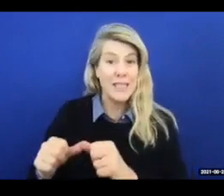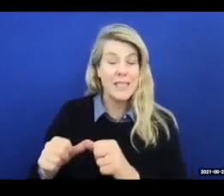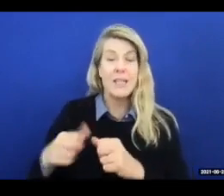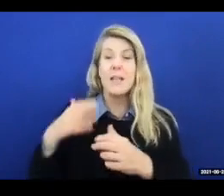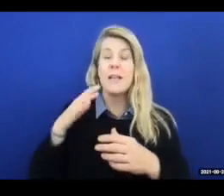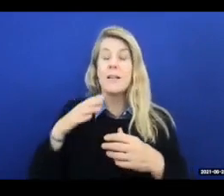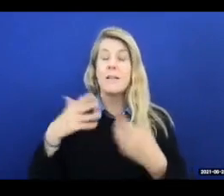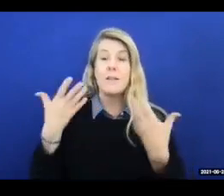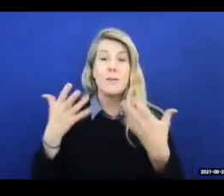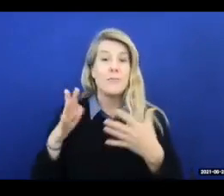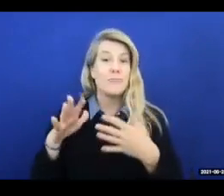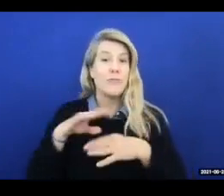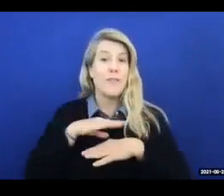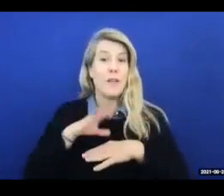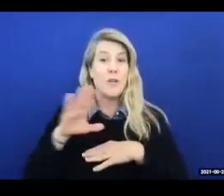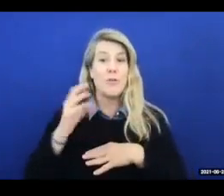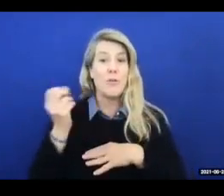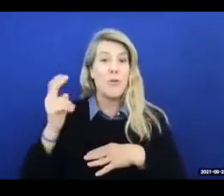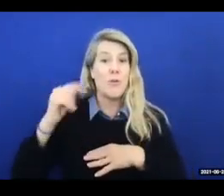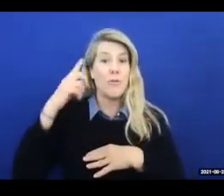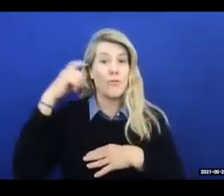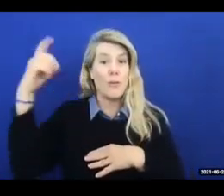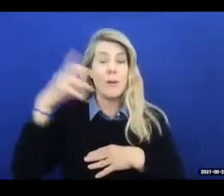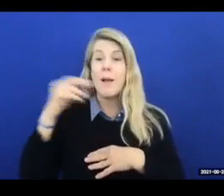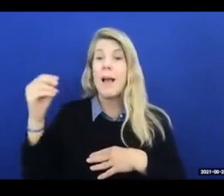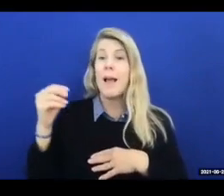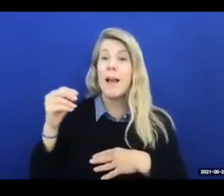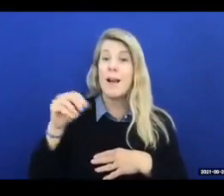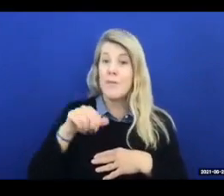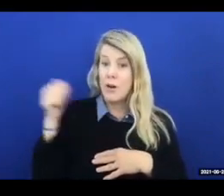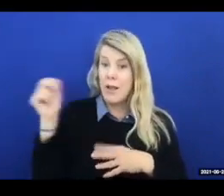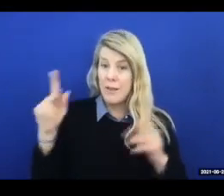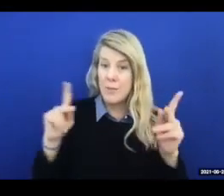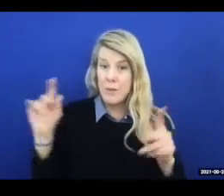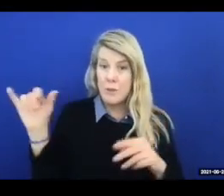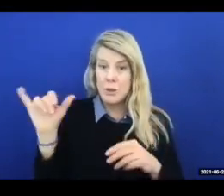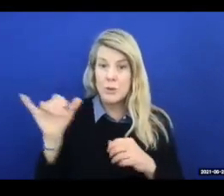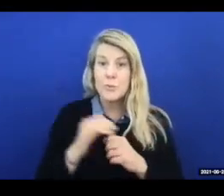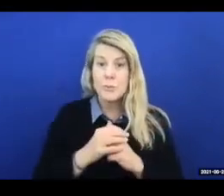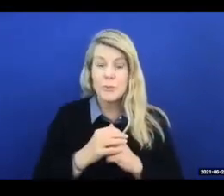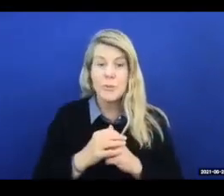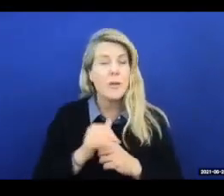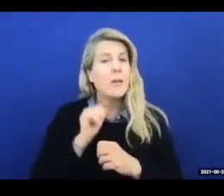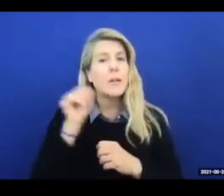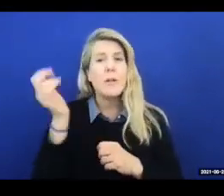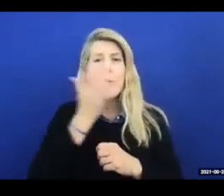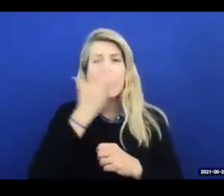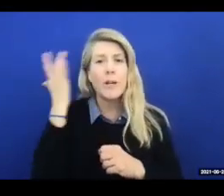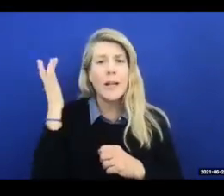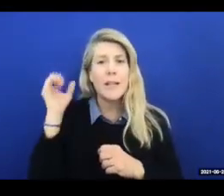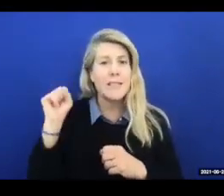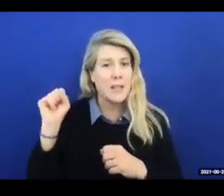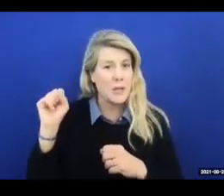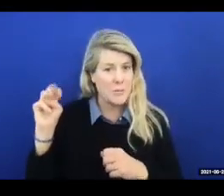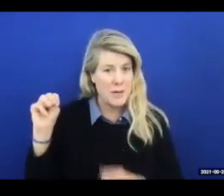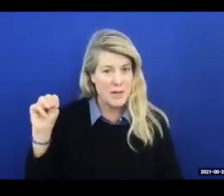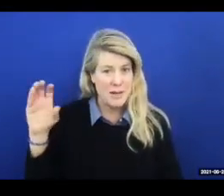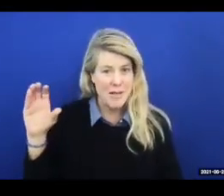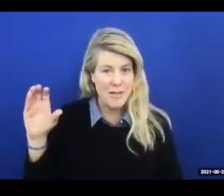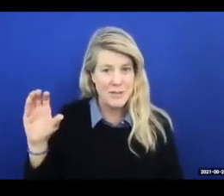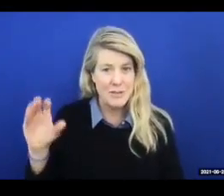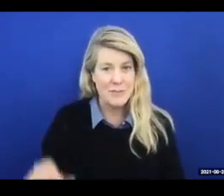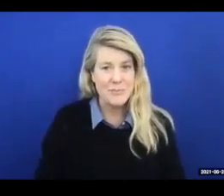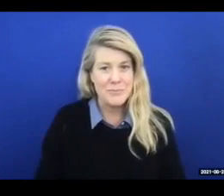own dreams and those of others too. Don't forget Santa Monica